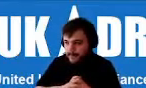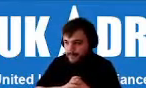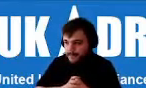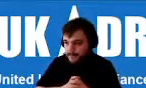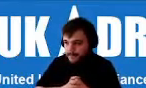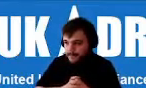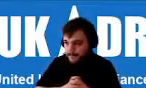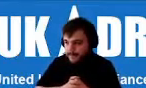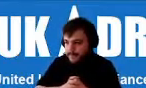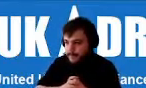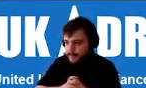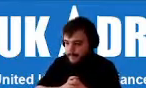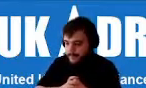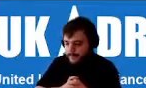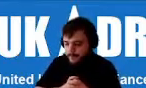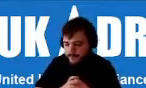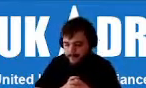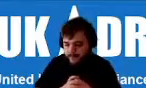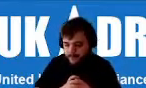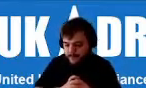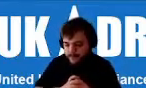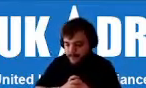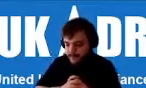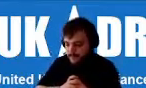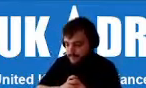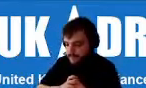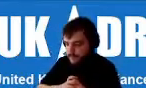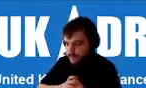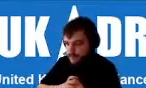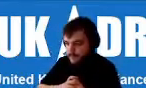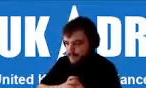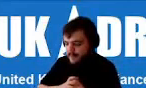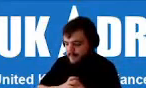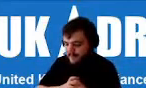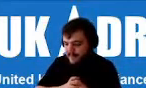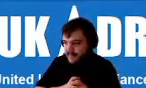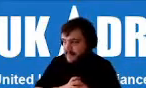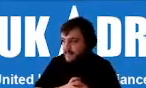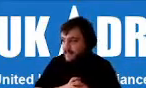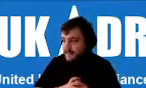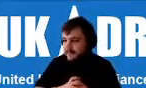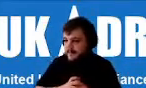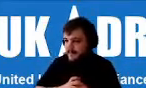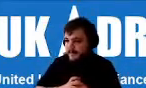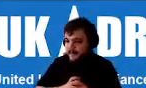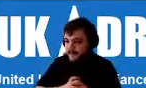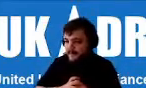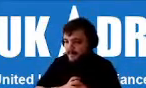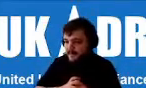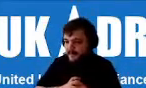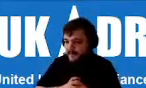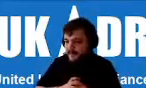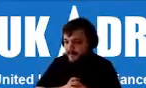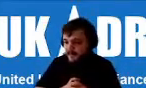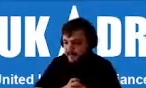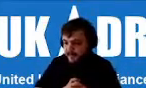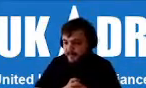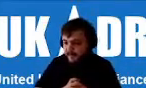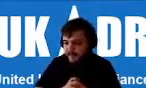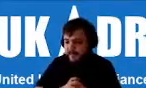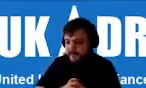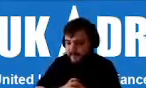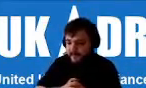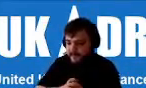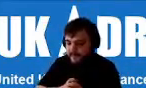that we promised them a really rattlingly good lunch afterwards, and we provided it too. And that was the